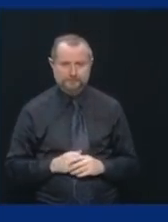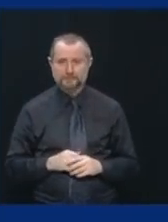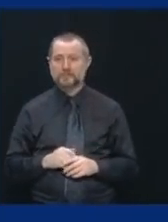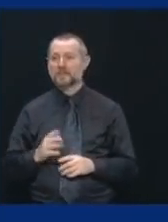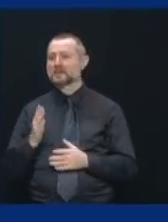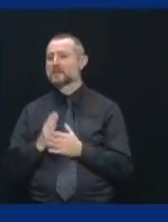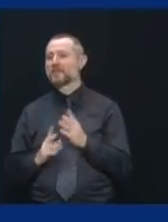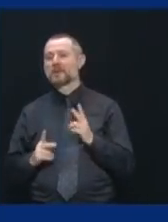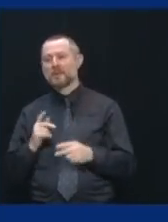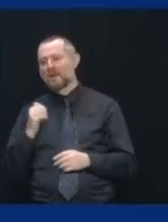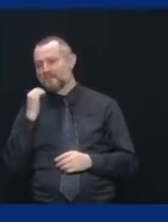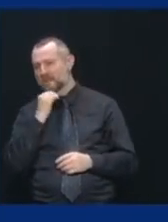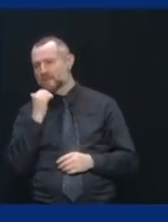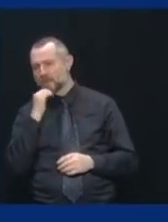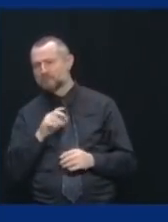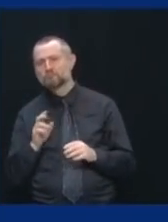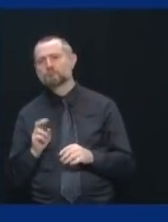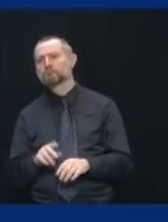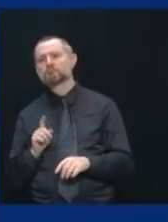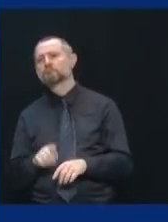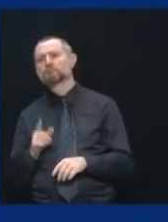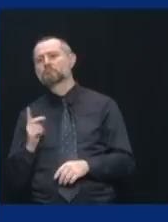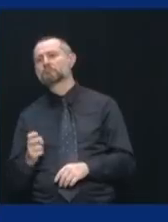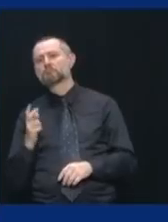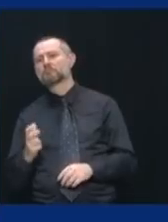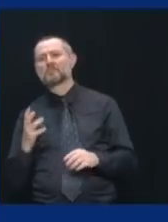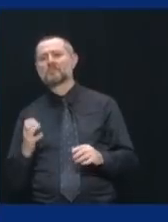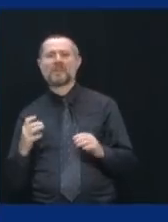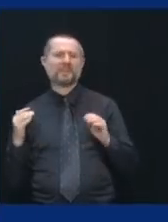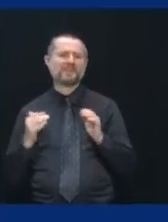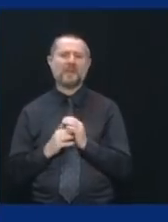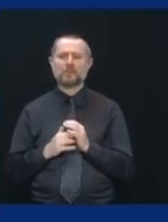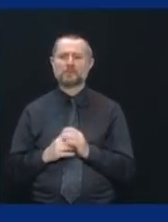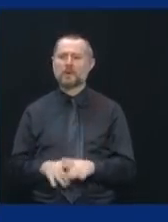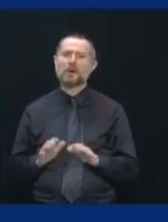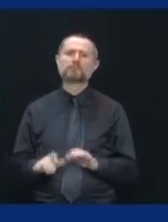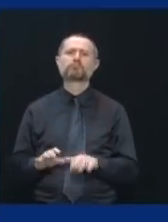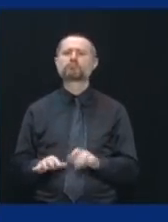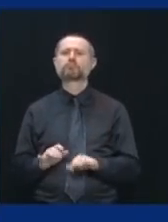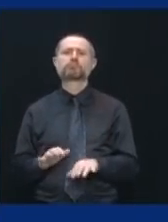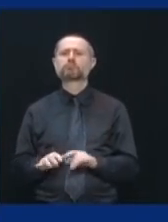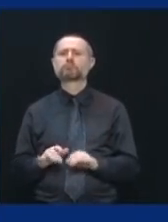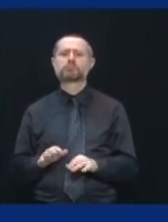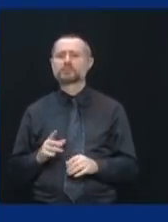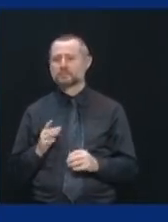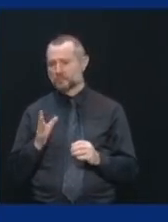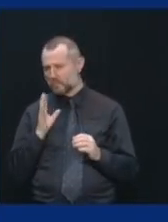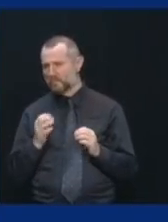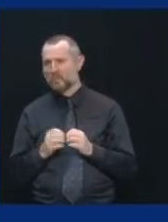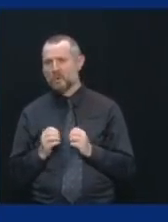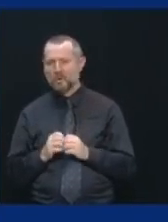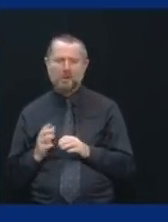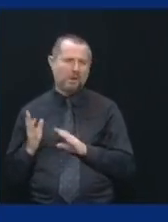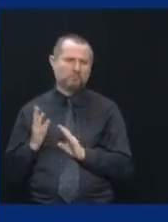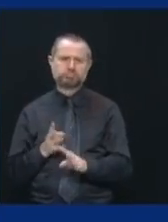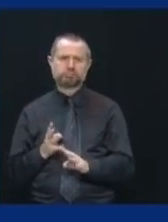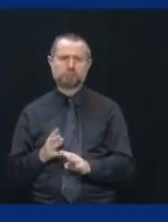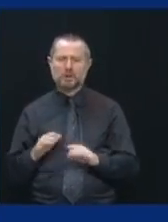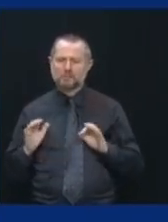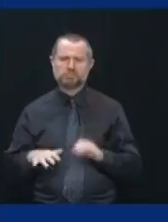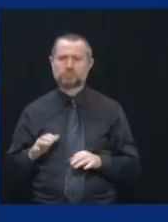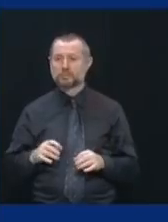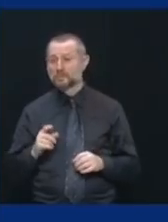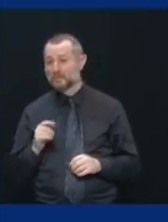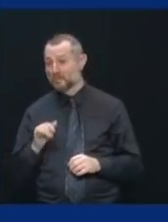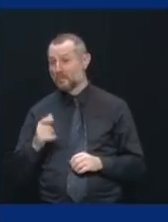right now, hundreds of thousands of people on that website refreshing. That traffic is only going to increase. As a reminder, you can also do this through your